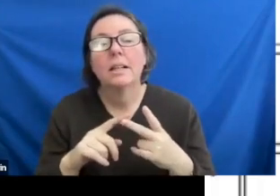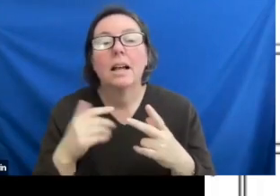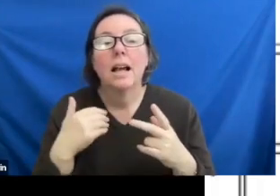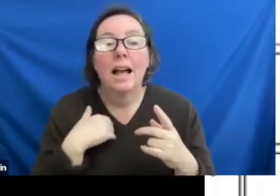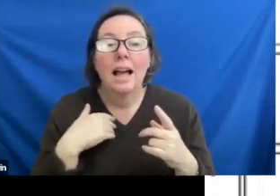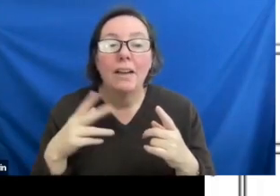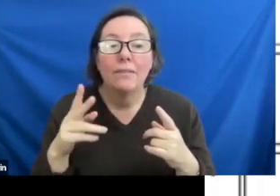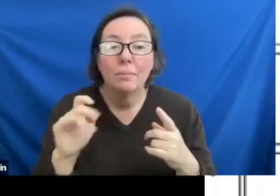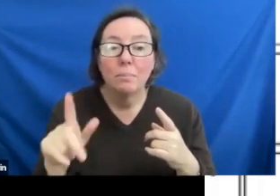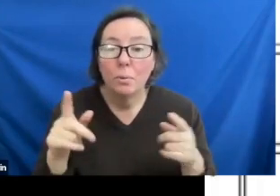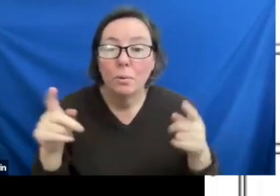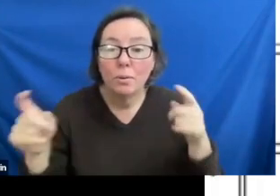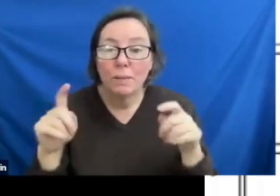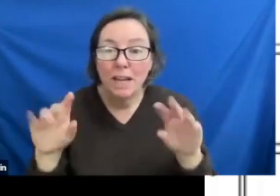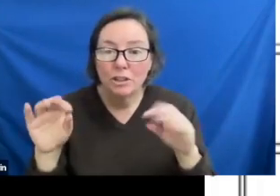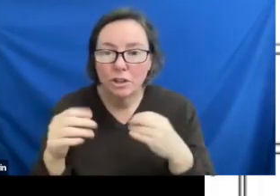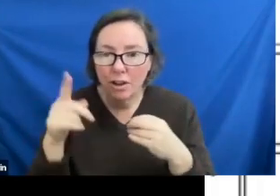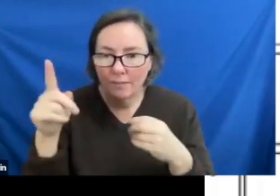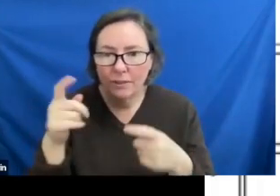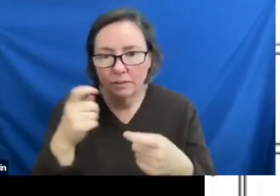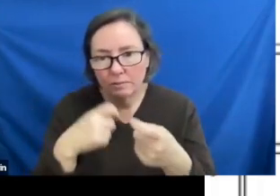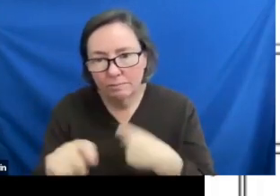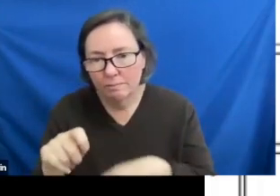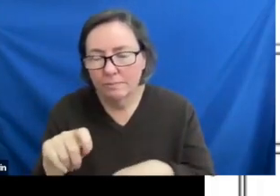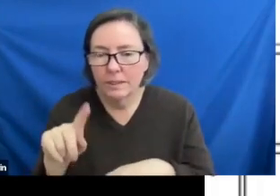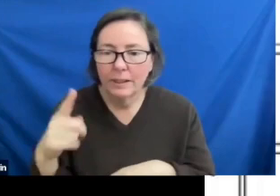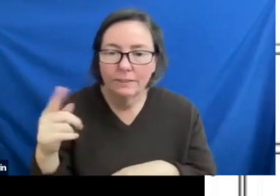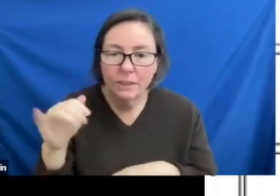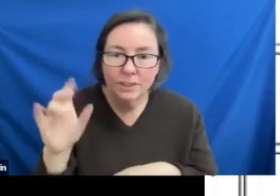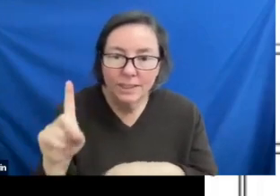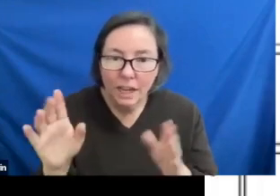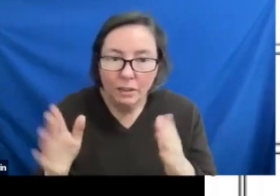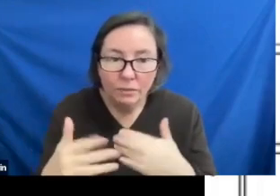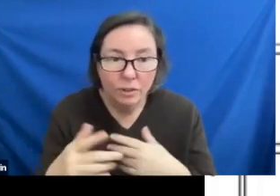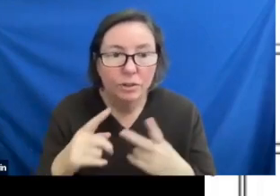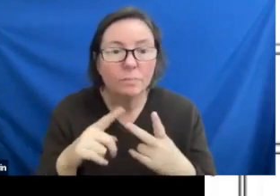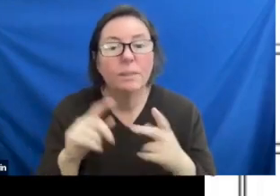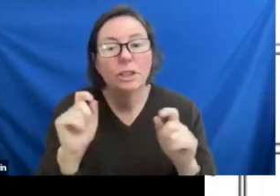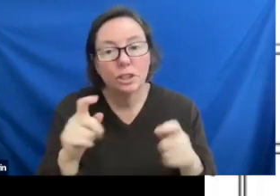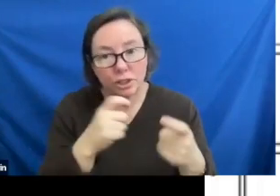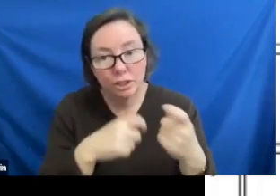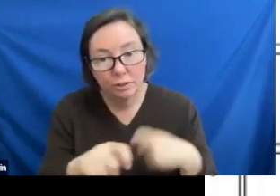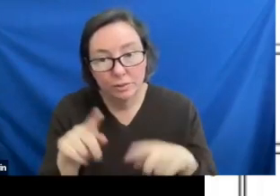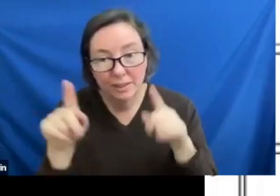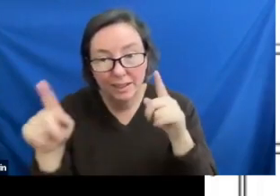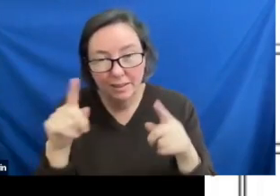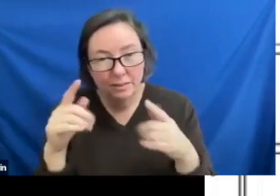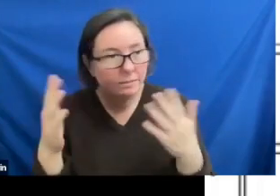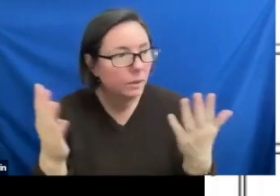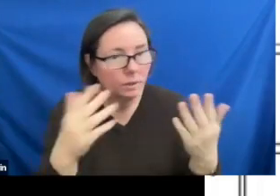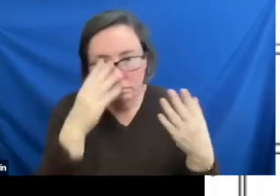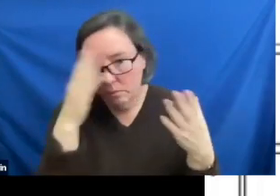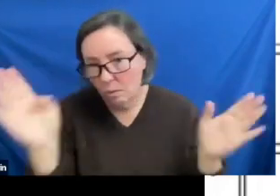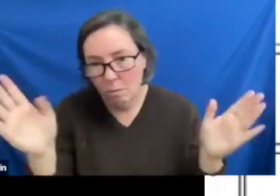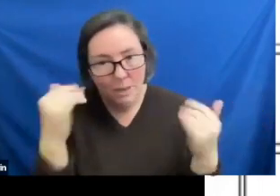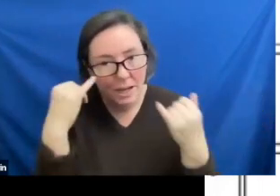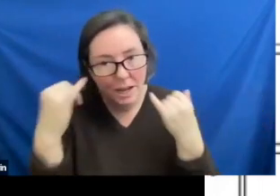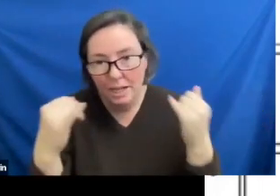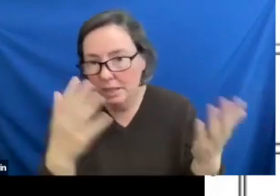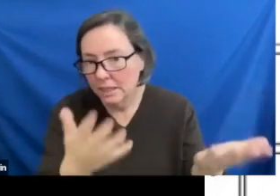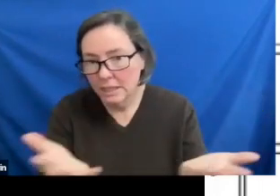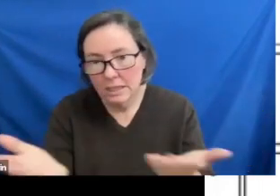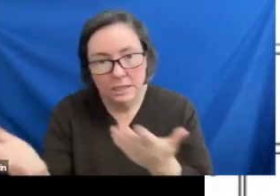aid room, again, that we could look to repurpose. We are really looking for ideas. We're looking for some